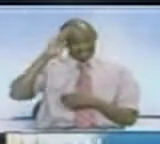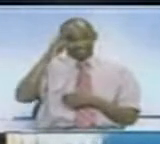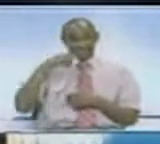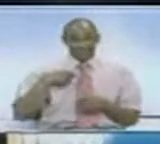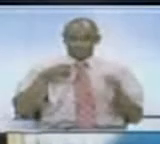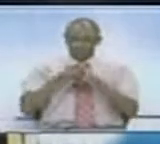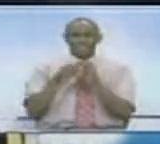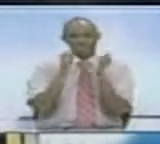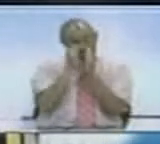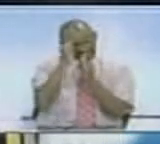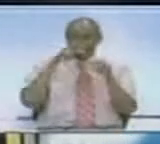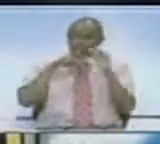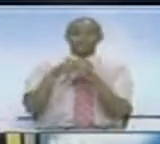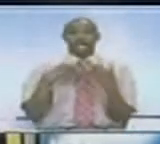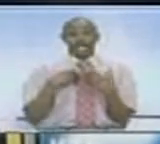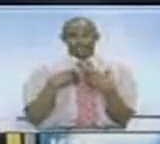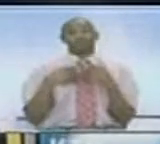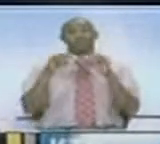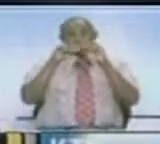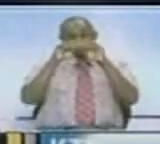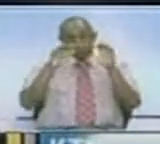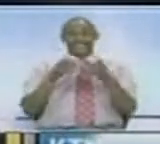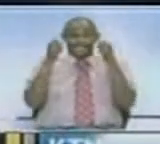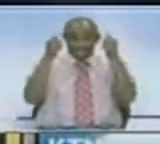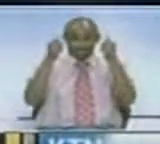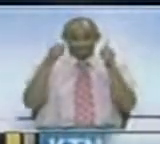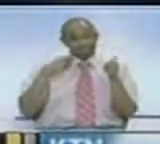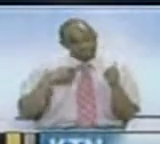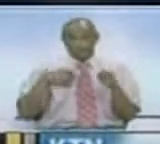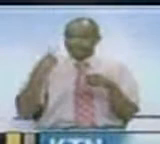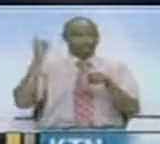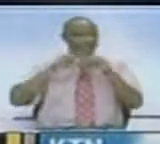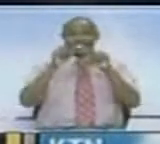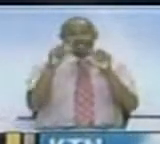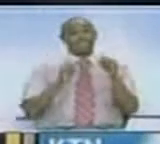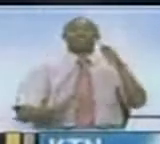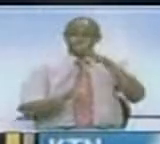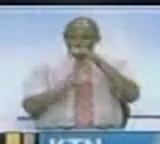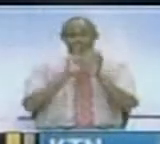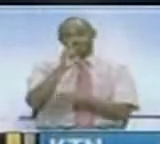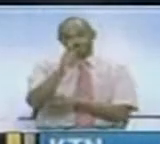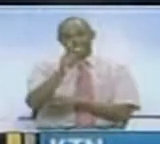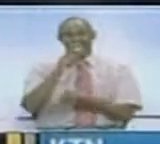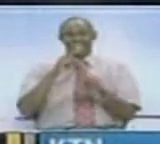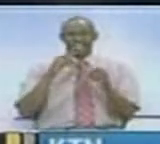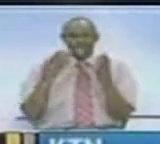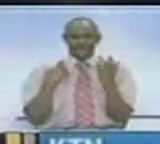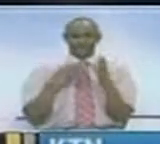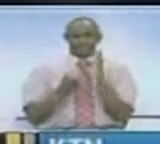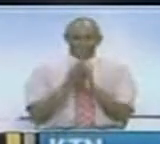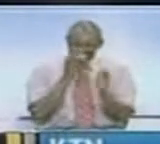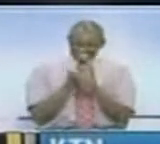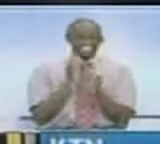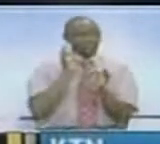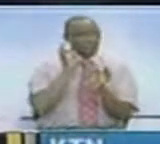15 goals. That is yet to be surpassed. phenomenal player. And the fastest goals was by Hakan Sugar